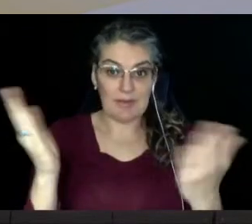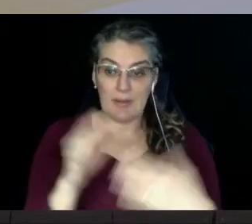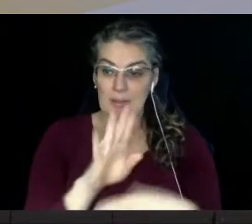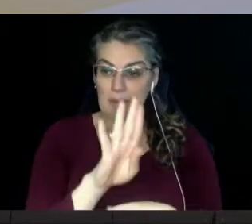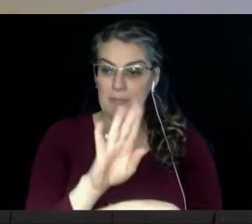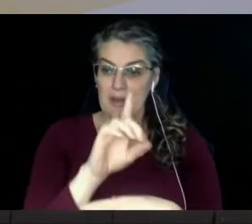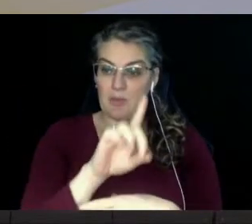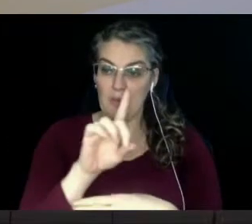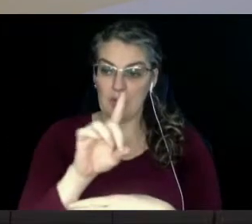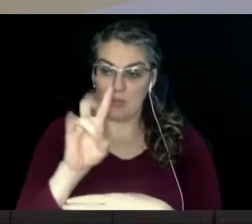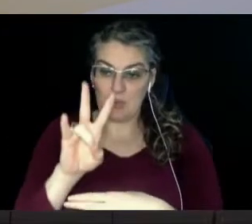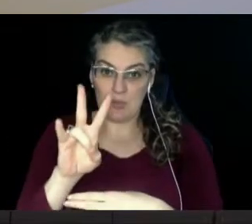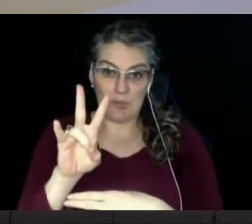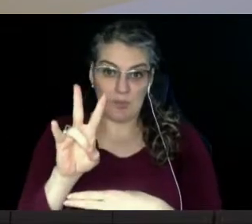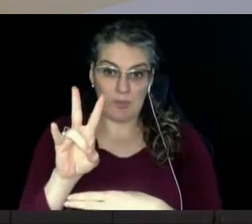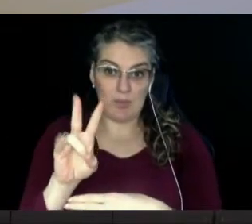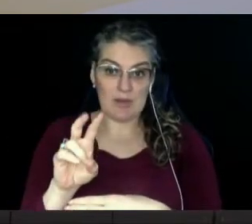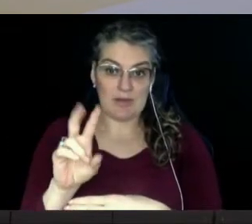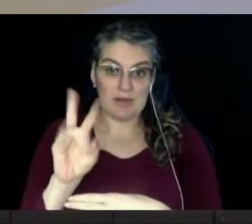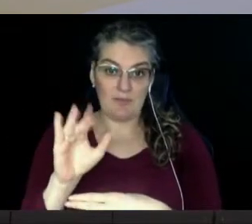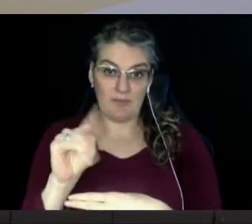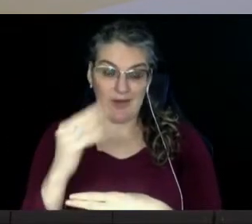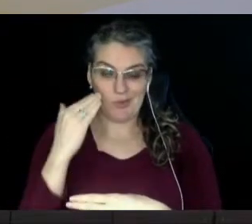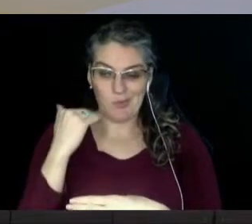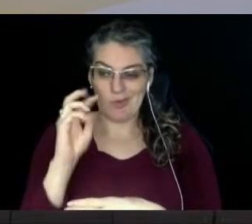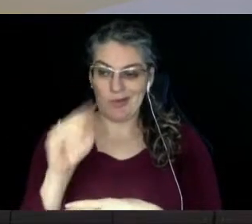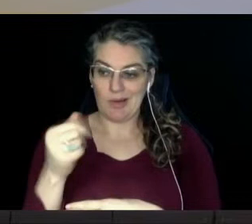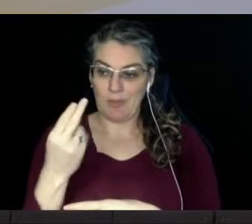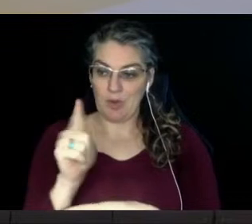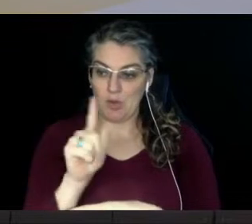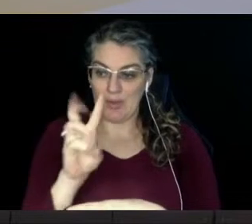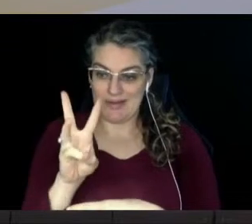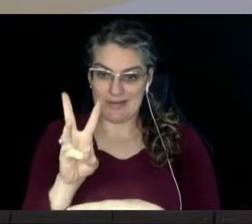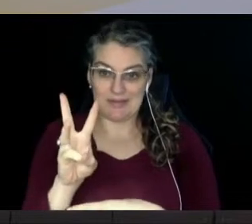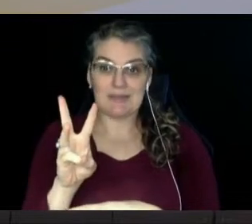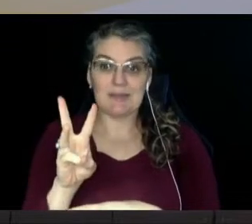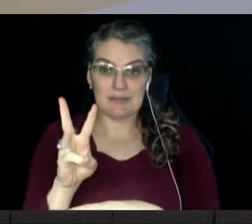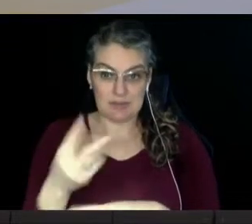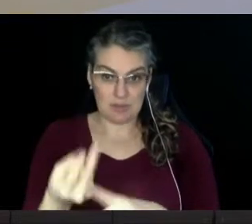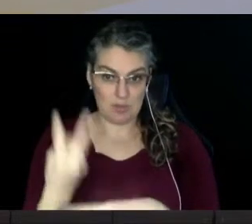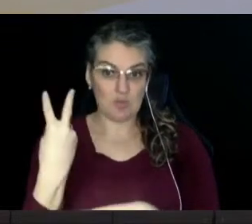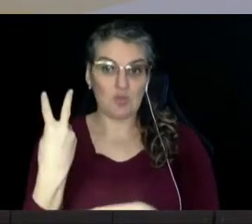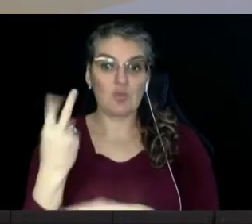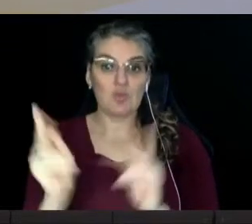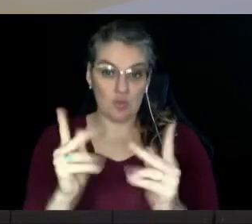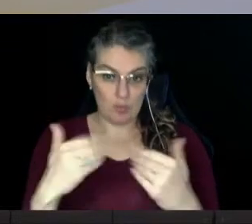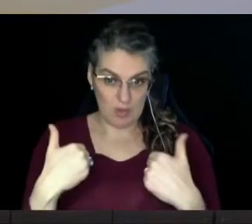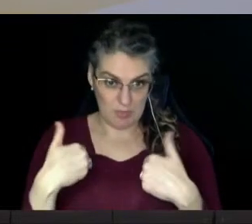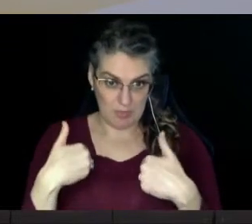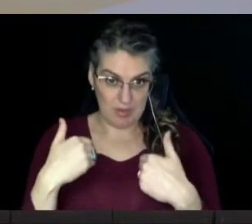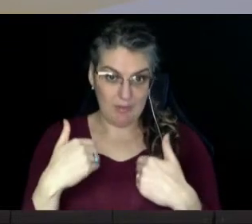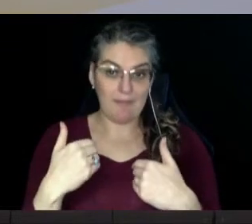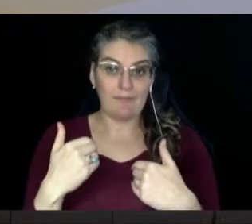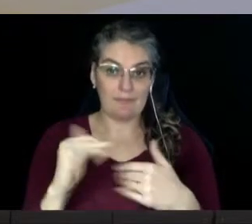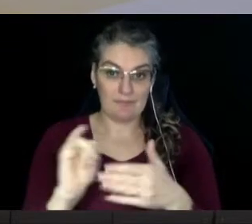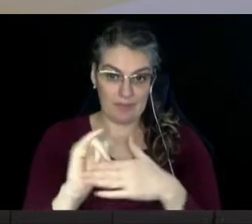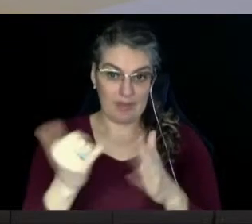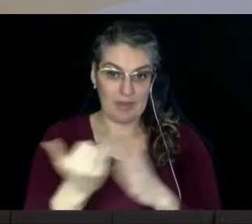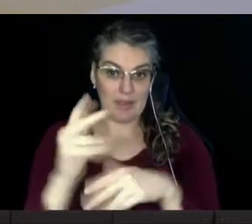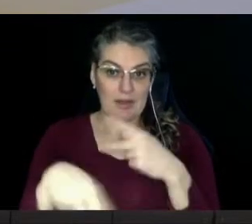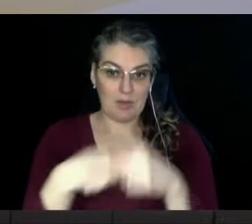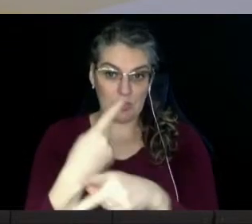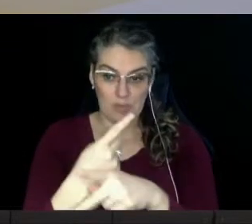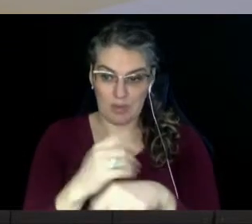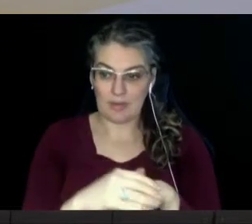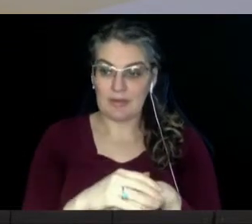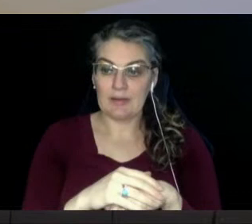originally detected in the UK. Both of these cases that were announced on March 26th related to travel outside